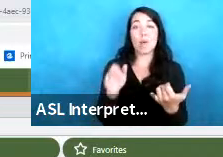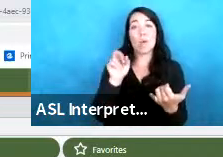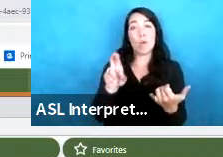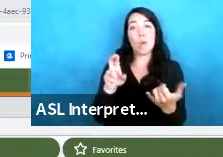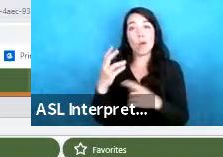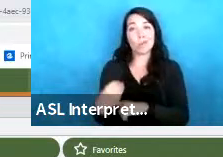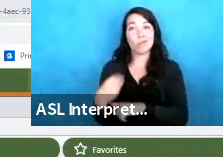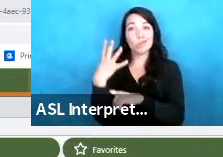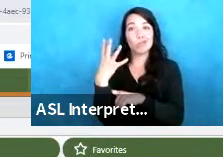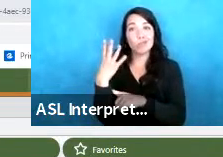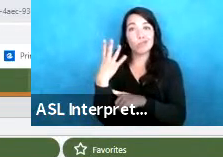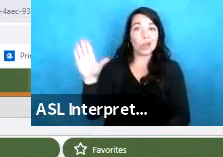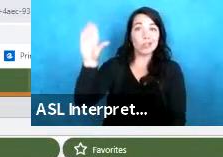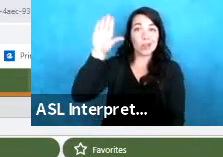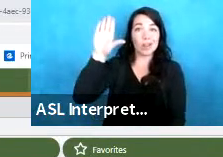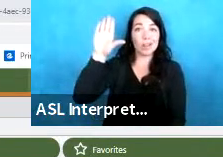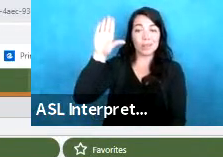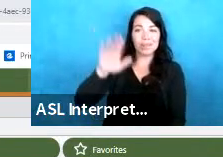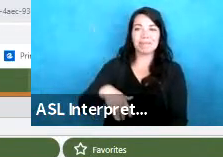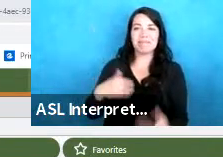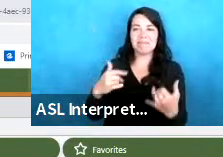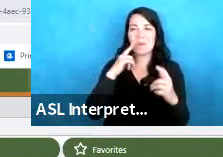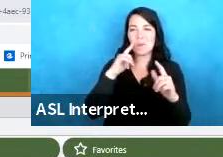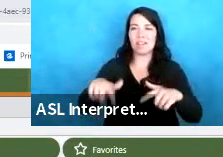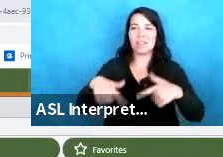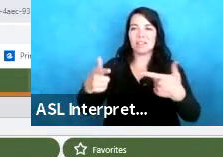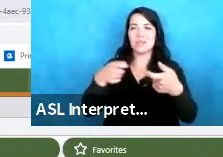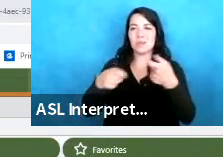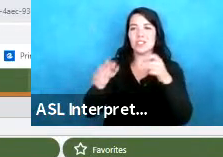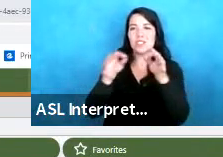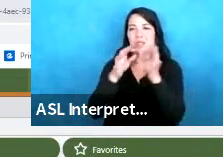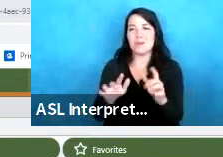the computer, raise your hand.